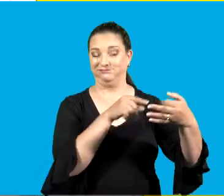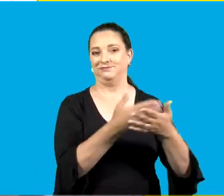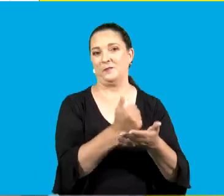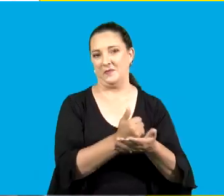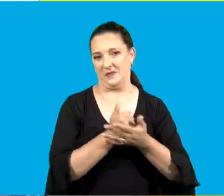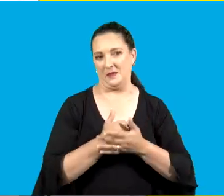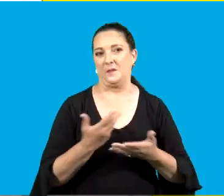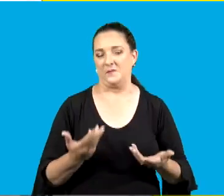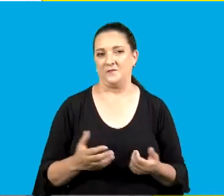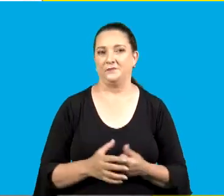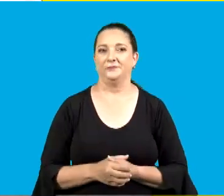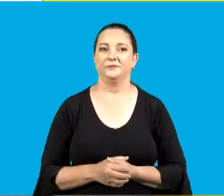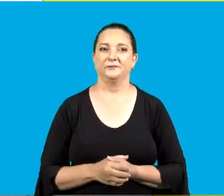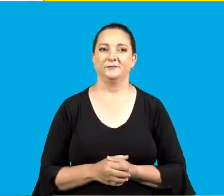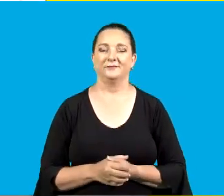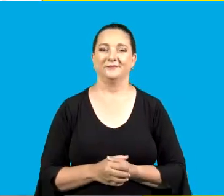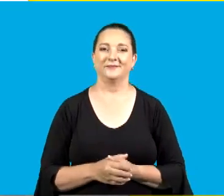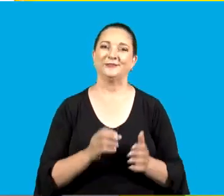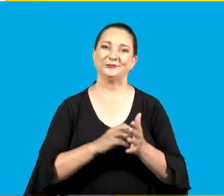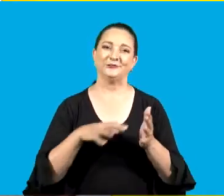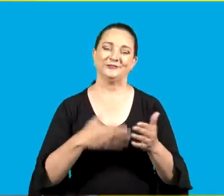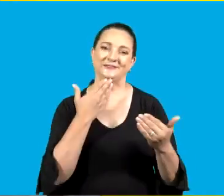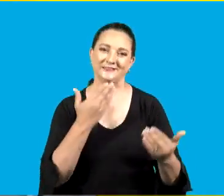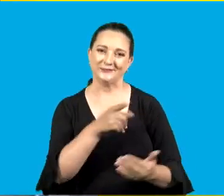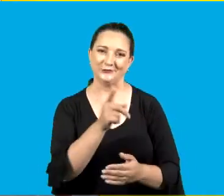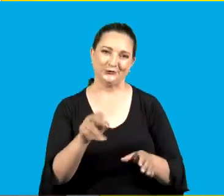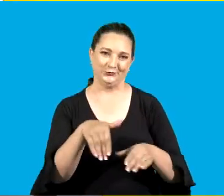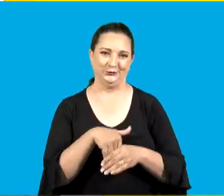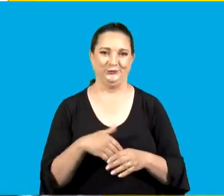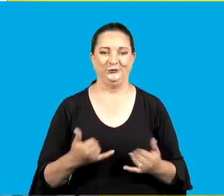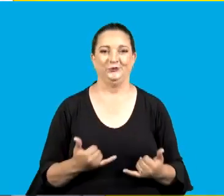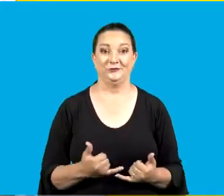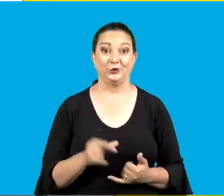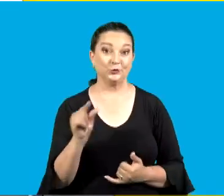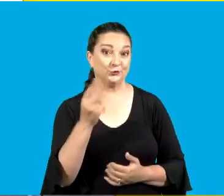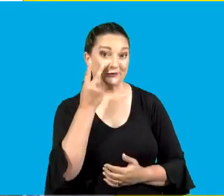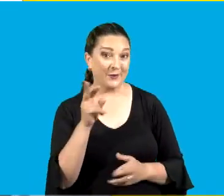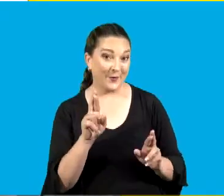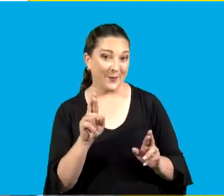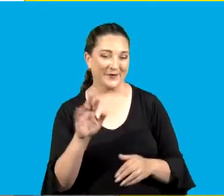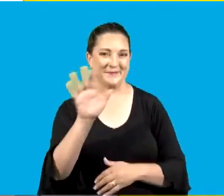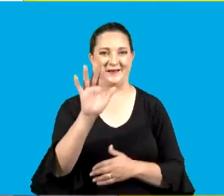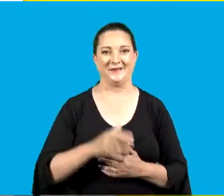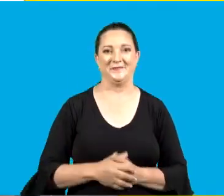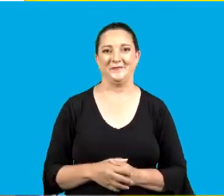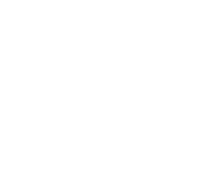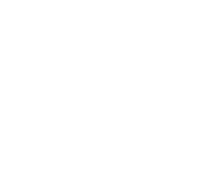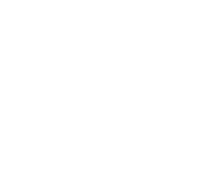preparing well for the exam that is coming. Dear learners, thank you so much for joining me today, and I hope to see you soon. Goodbye.